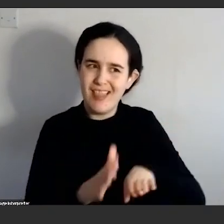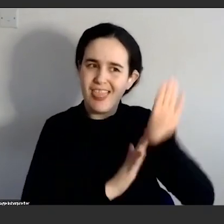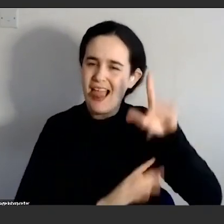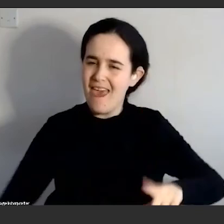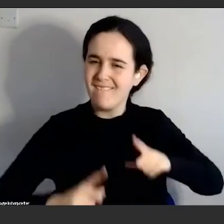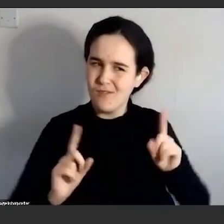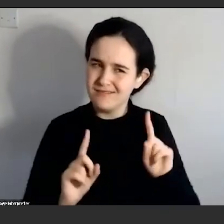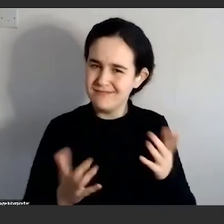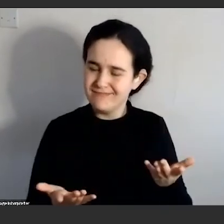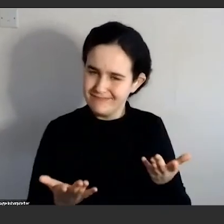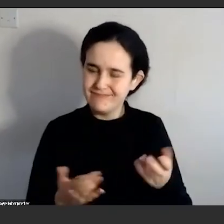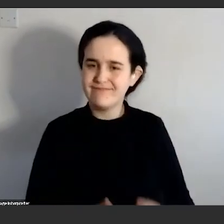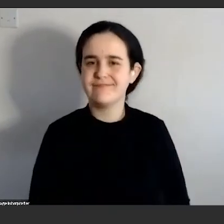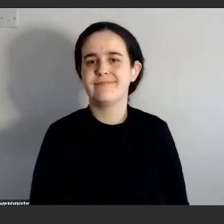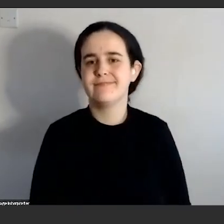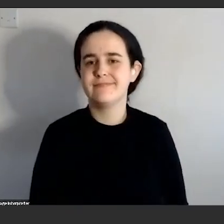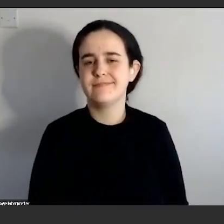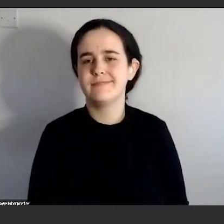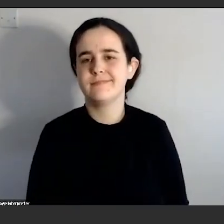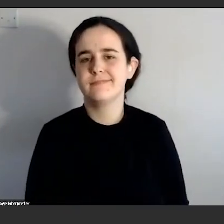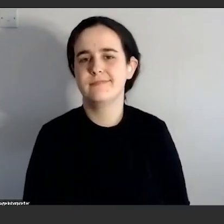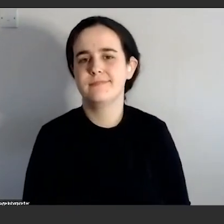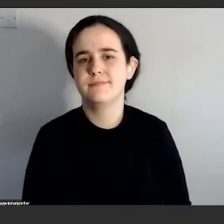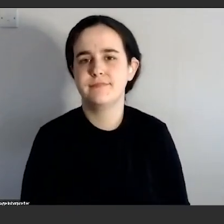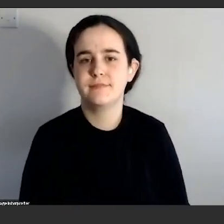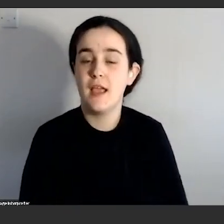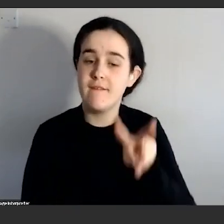there, she started walking.